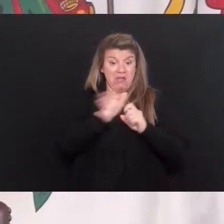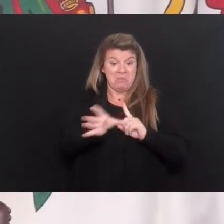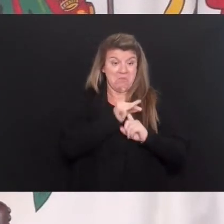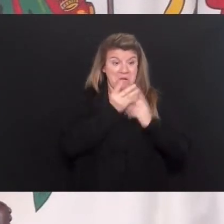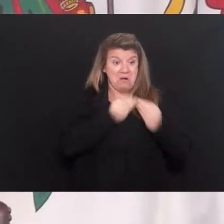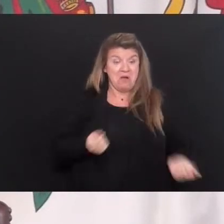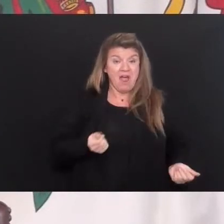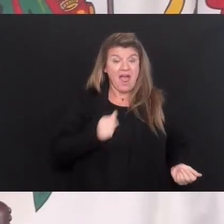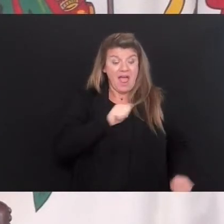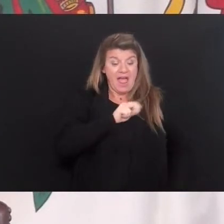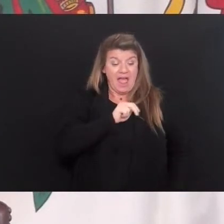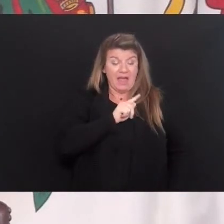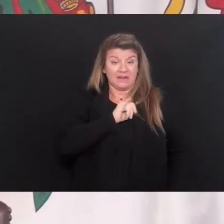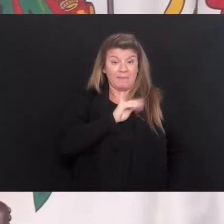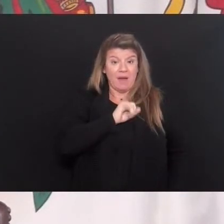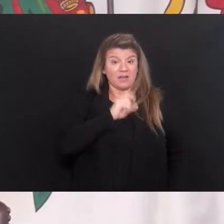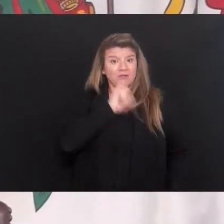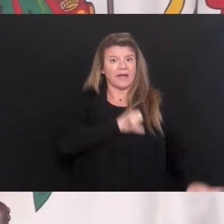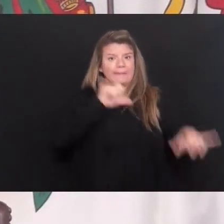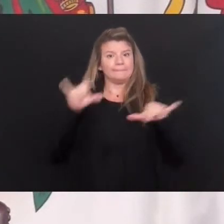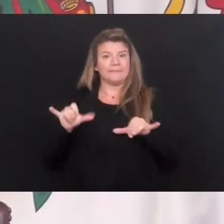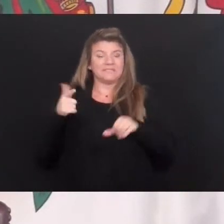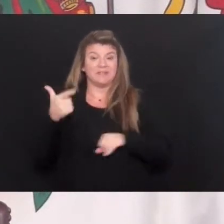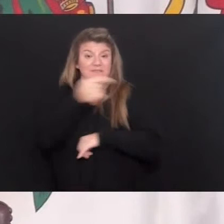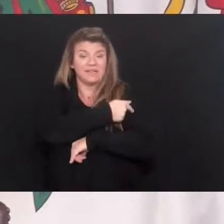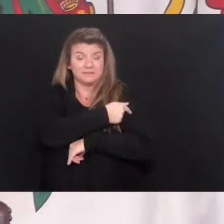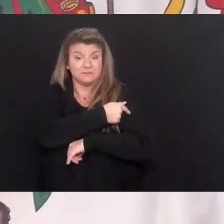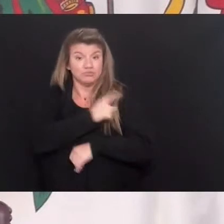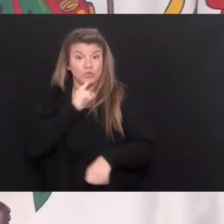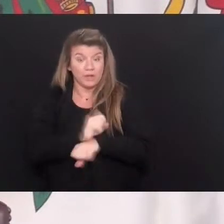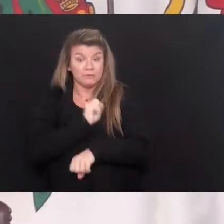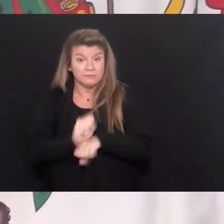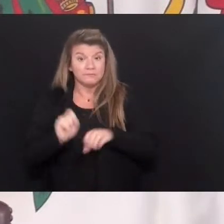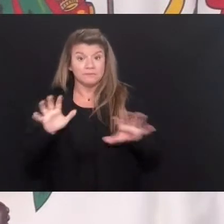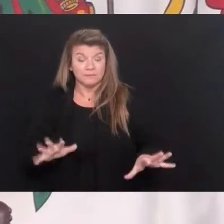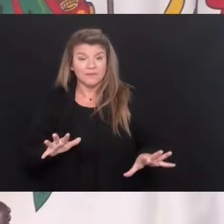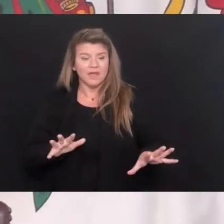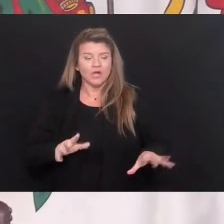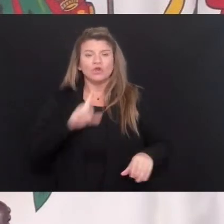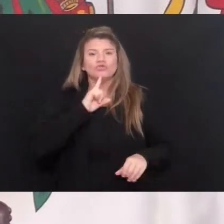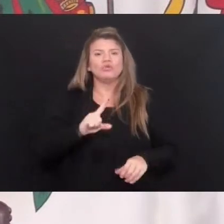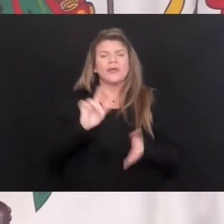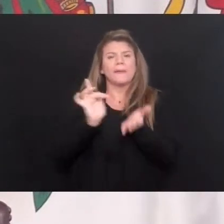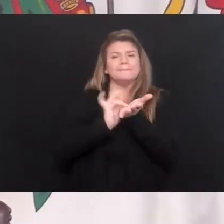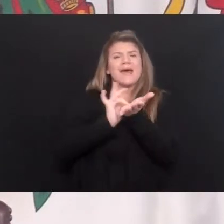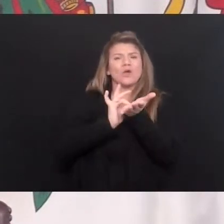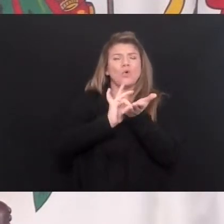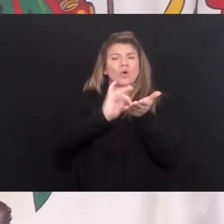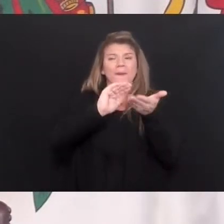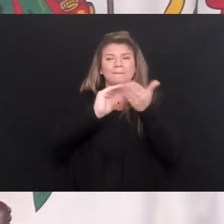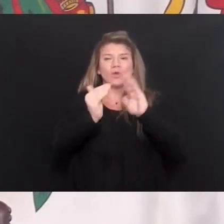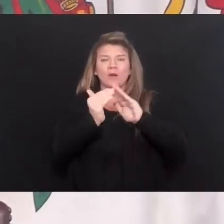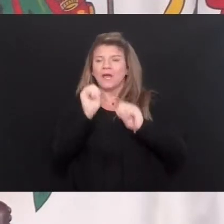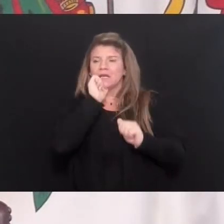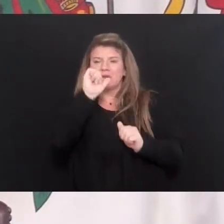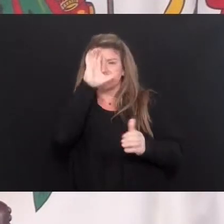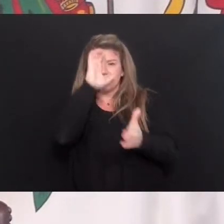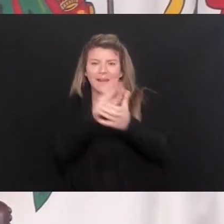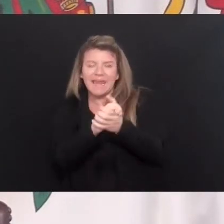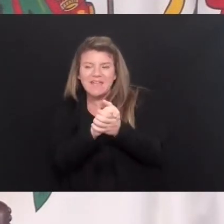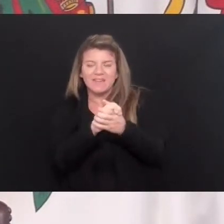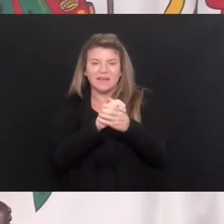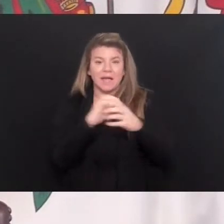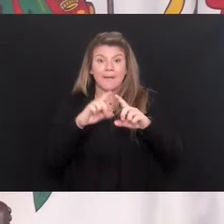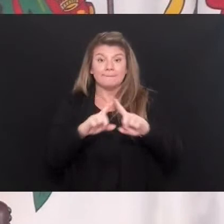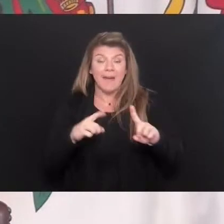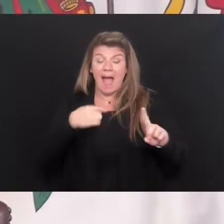are. The medical community still doesn't really believe that, but I'm going to always tell